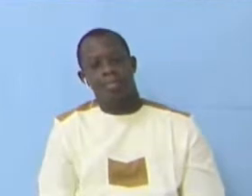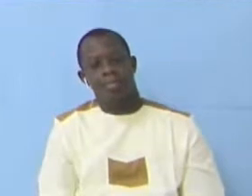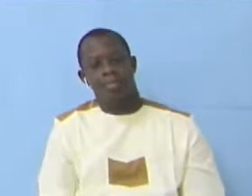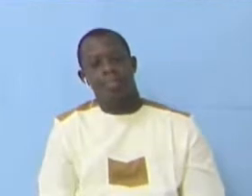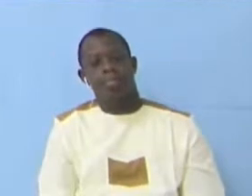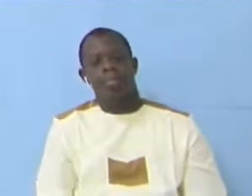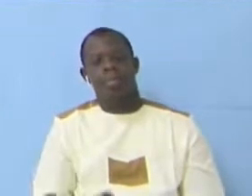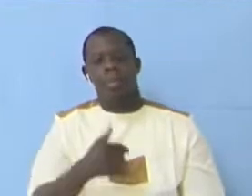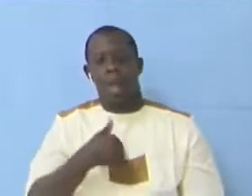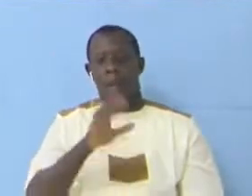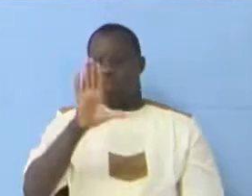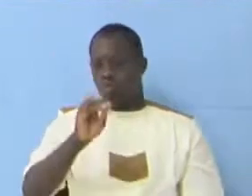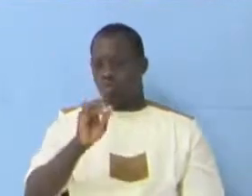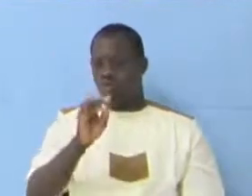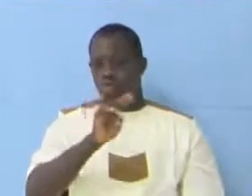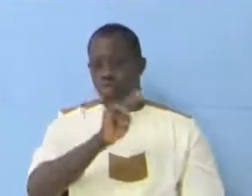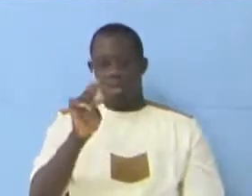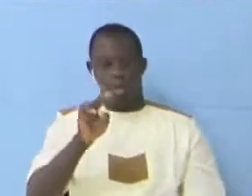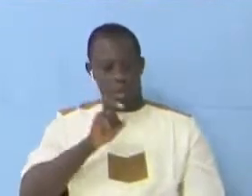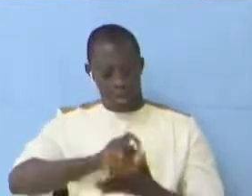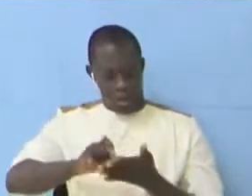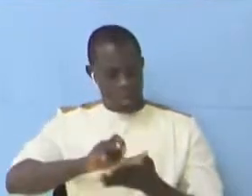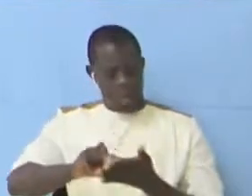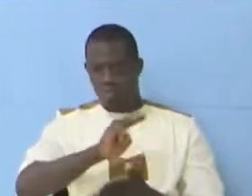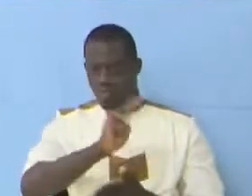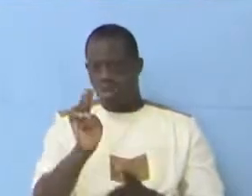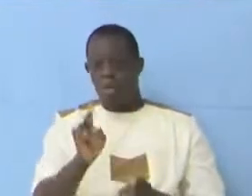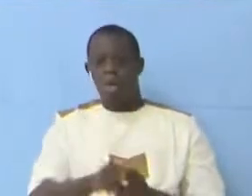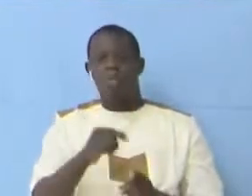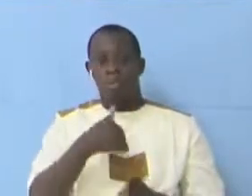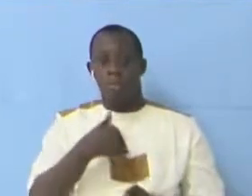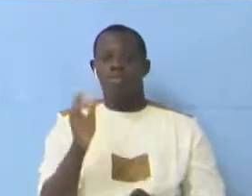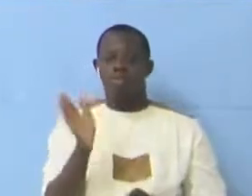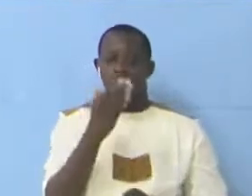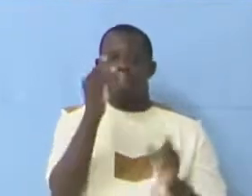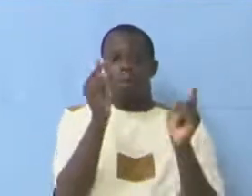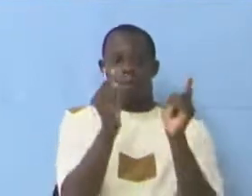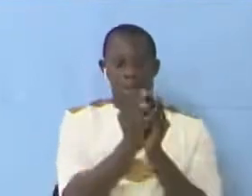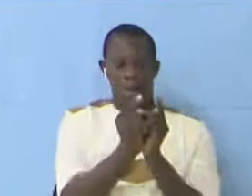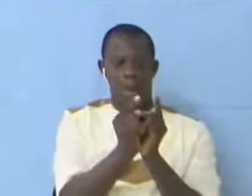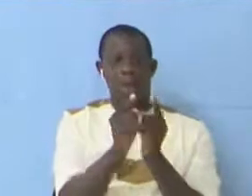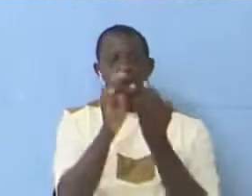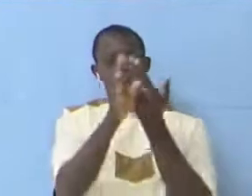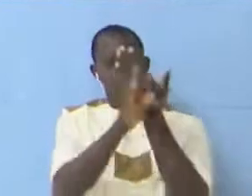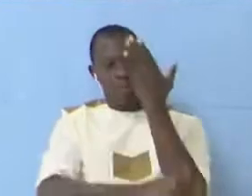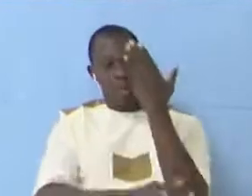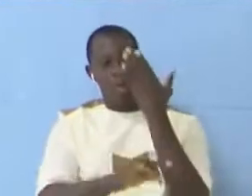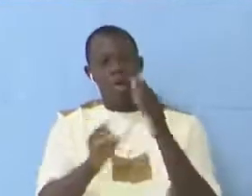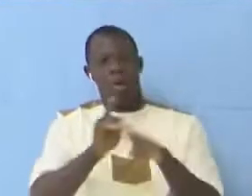did it not in writing, but I went to the Foreign Affairs after surrendering my